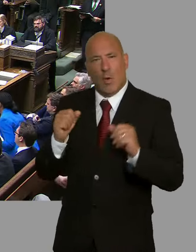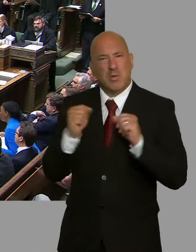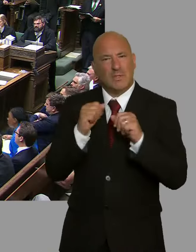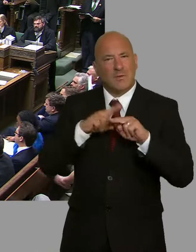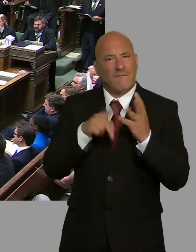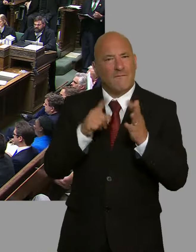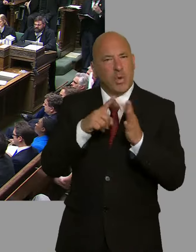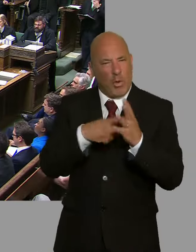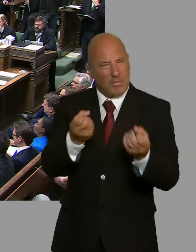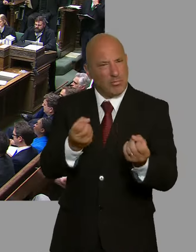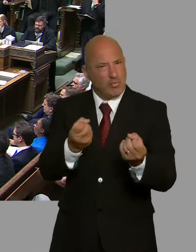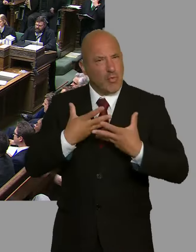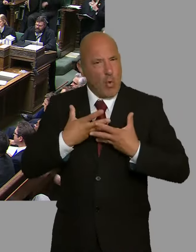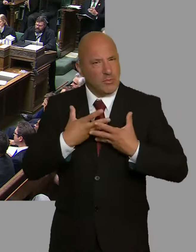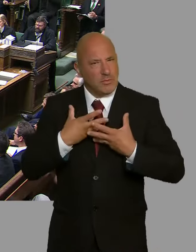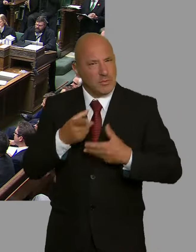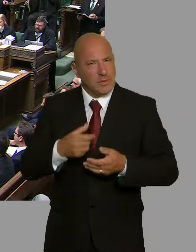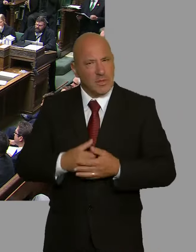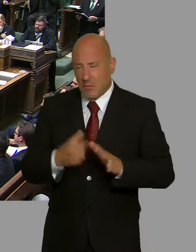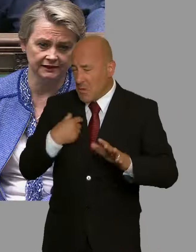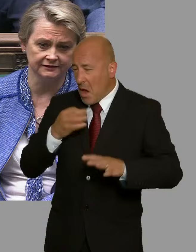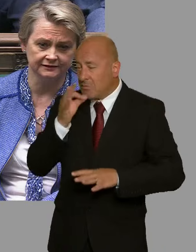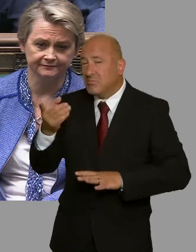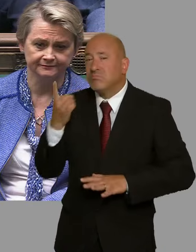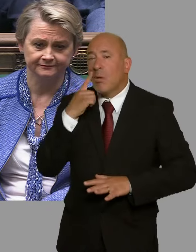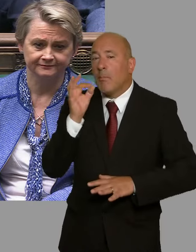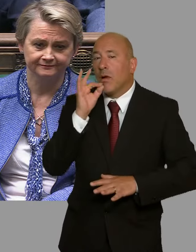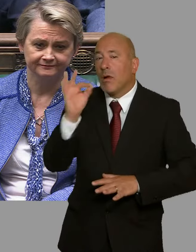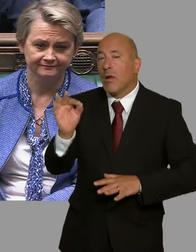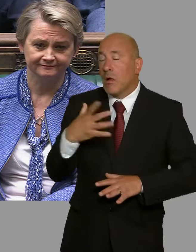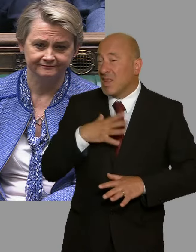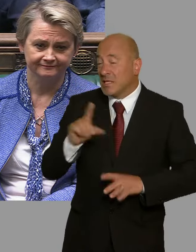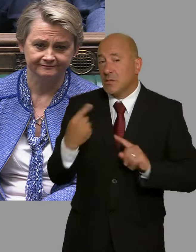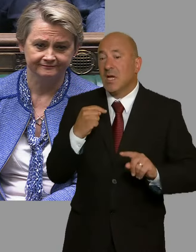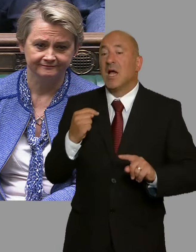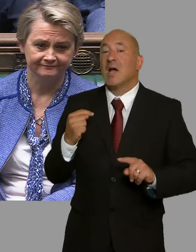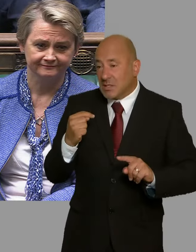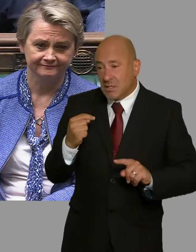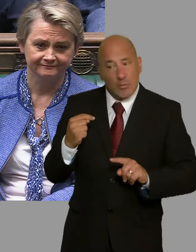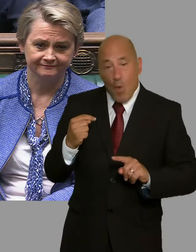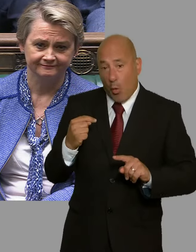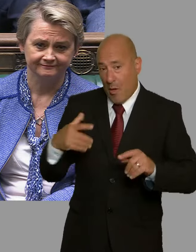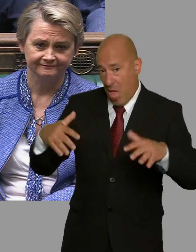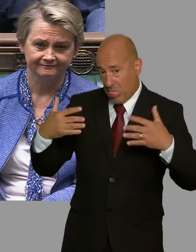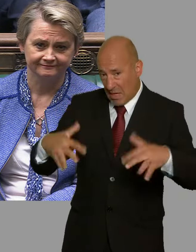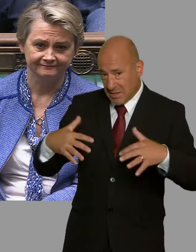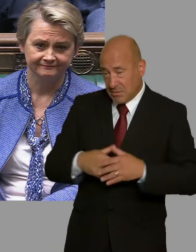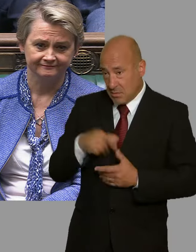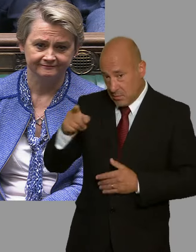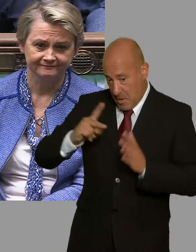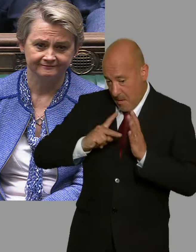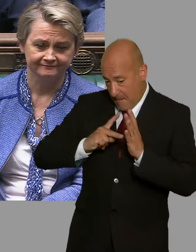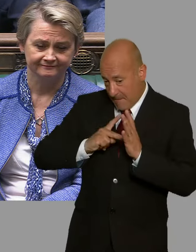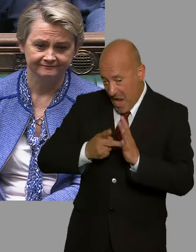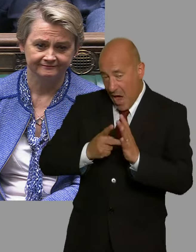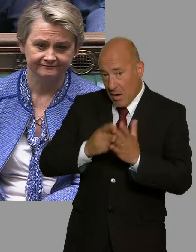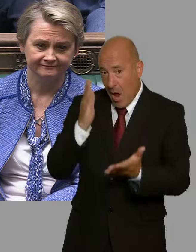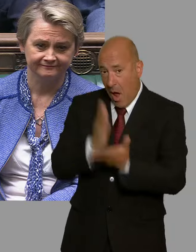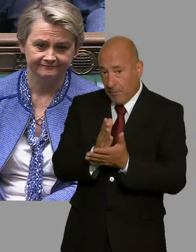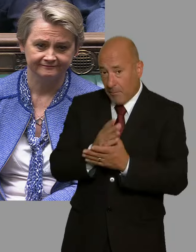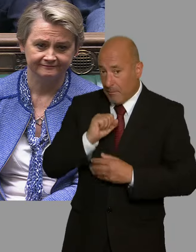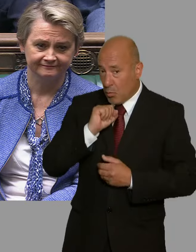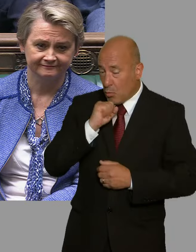Prime Minister. Mr. Speaker, I made clear in my earlier answer that as the economy improves, we want to